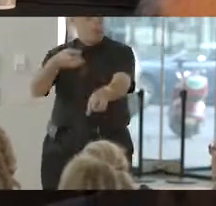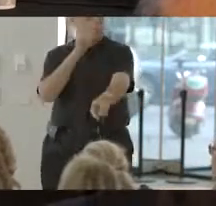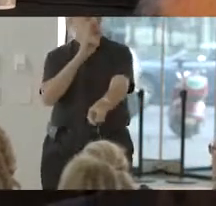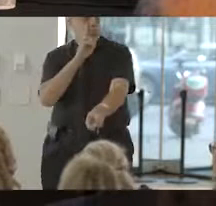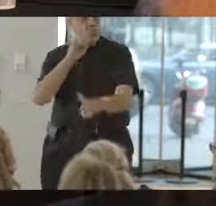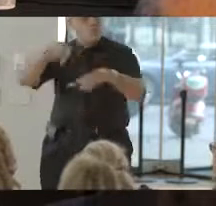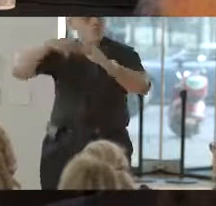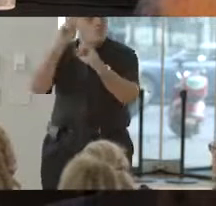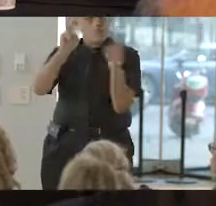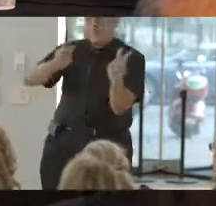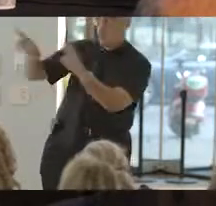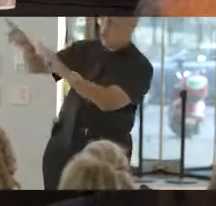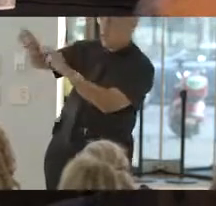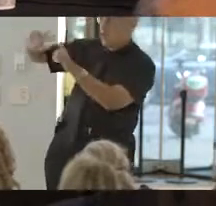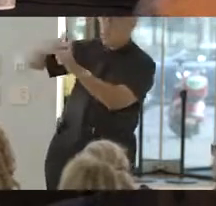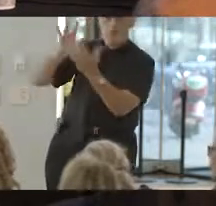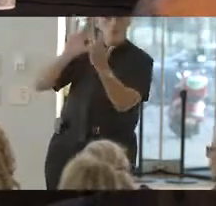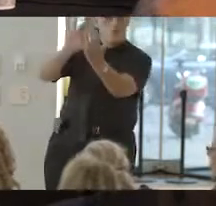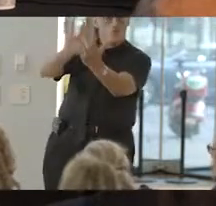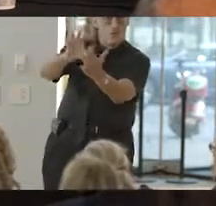Let's take a moment on this slide.